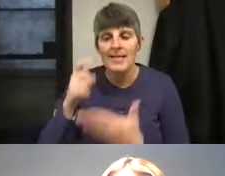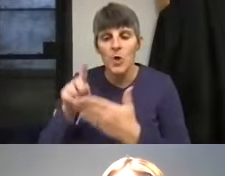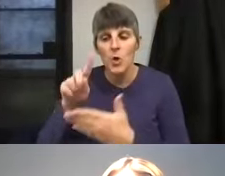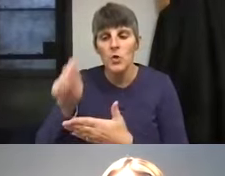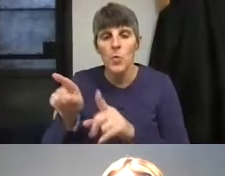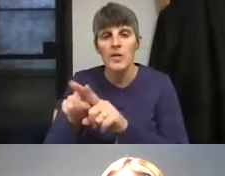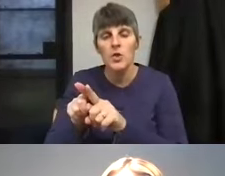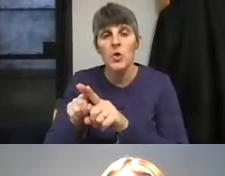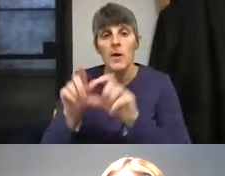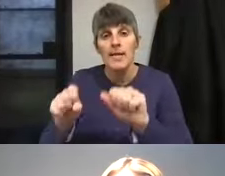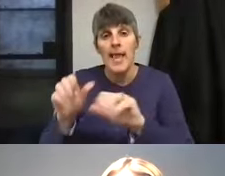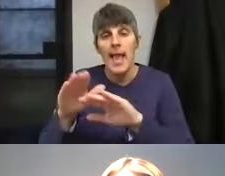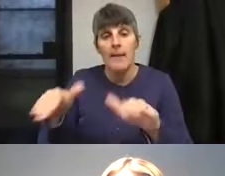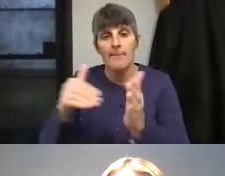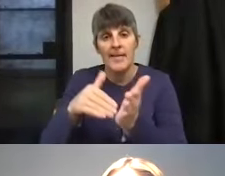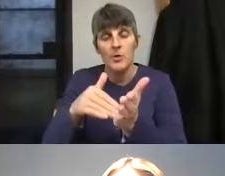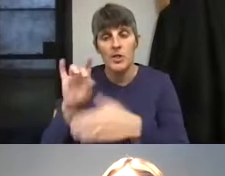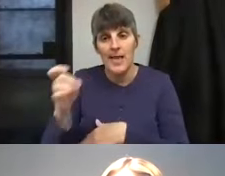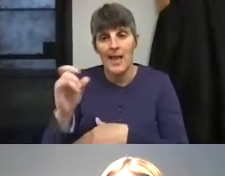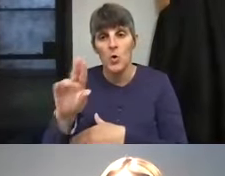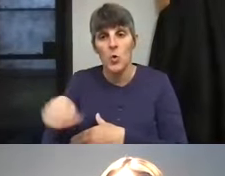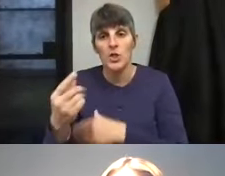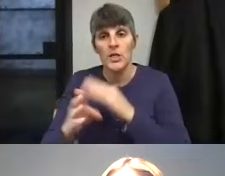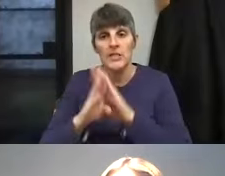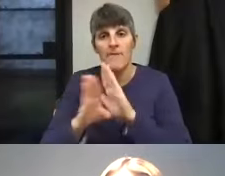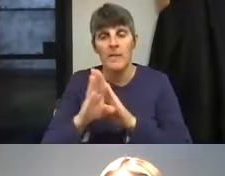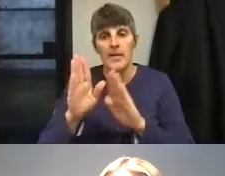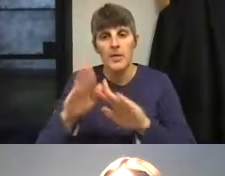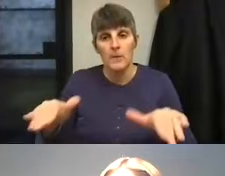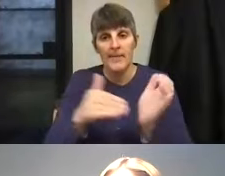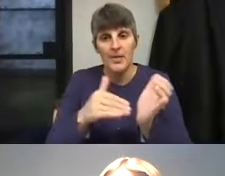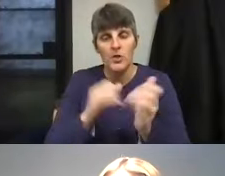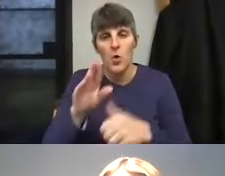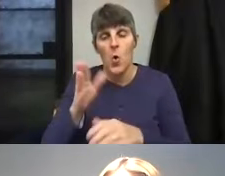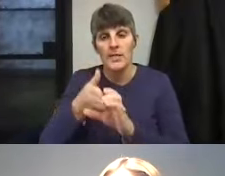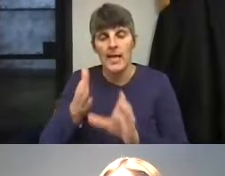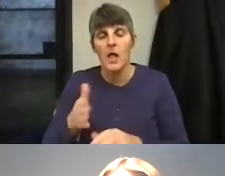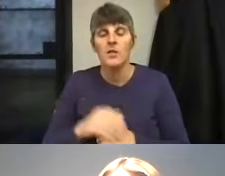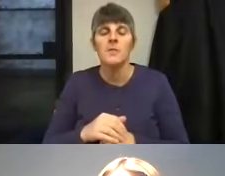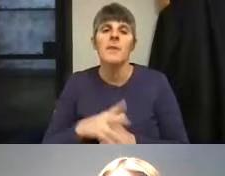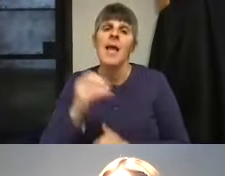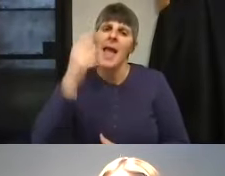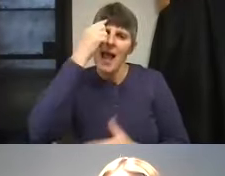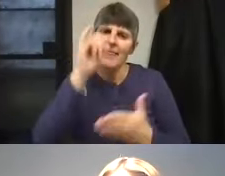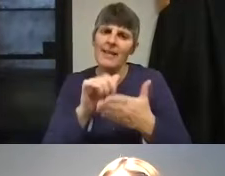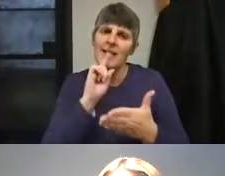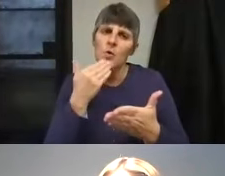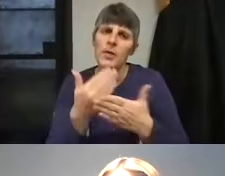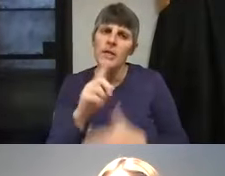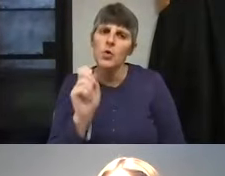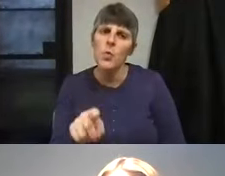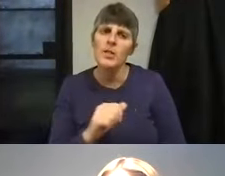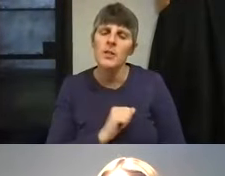a pediatrician diagnose, or just a developmental pediatrician or psychologist? And I think that's a really good